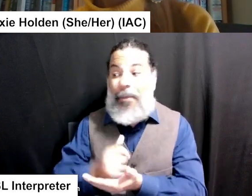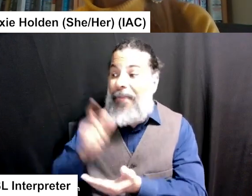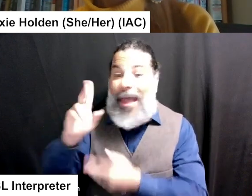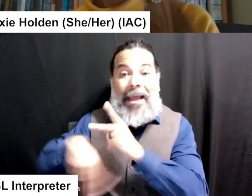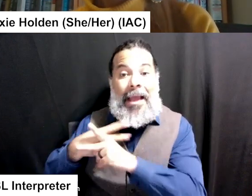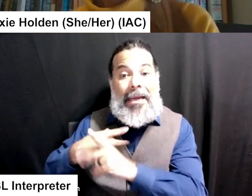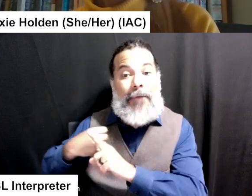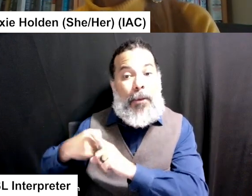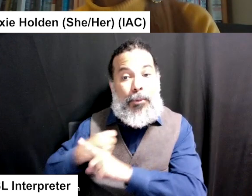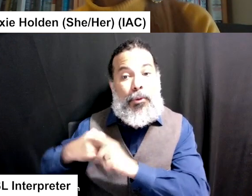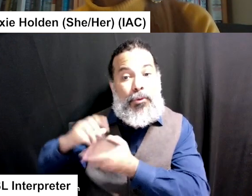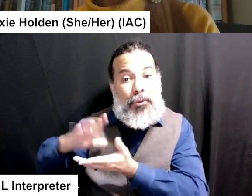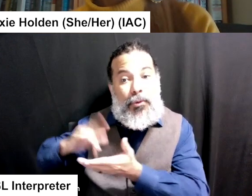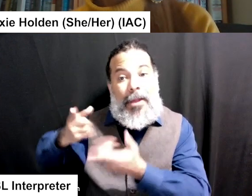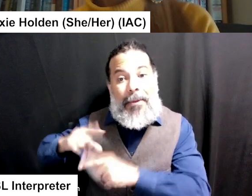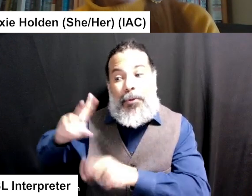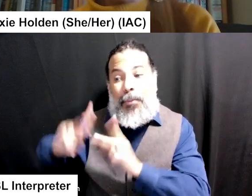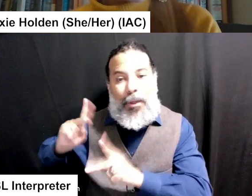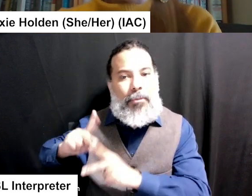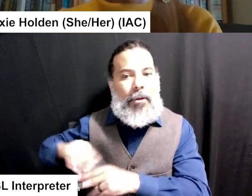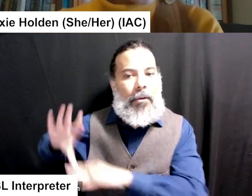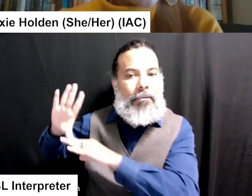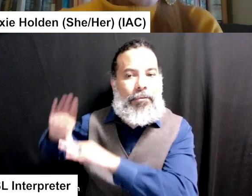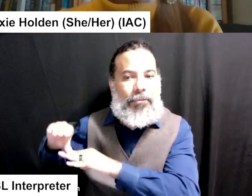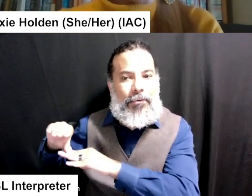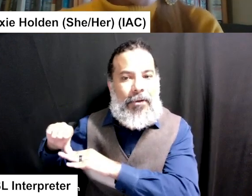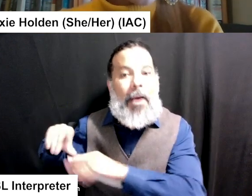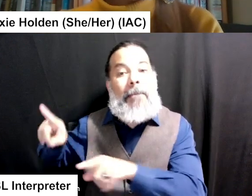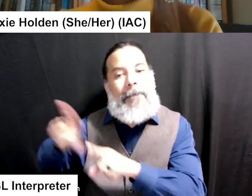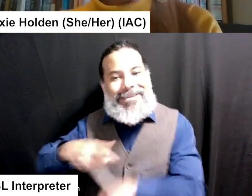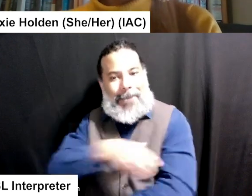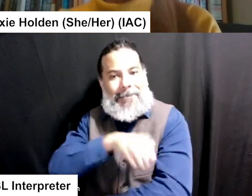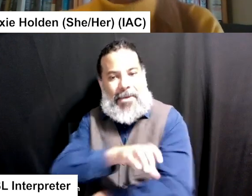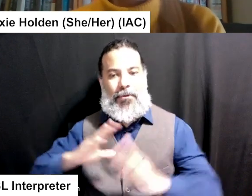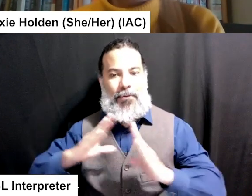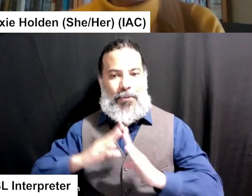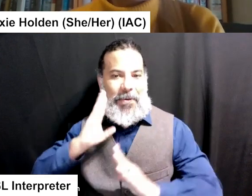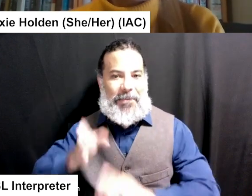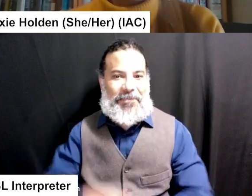abuse. And it's also going to nourish the community and empower the community.